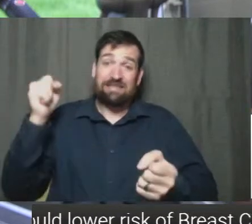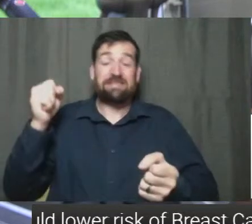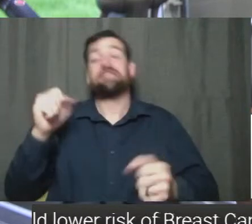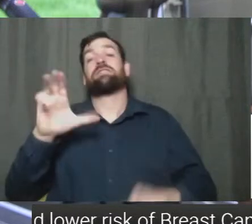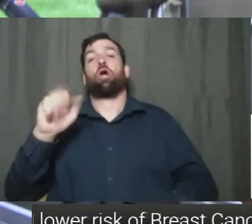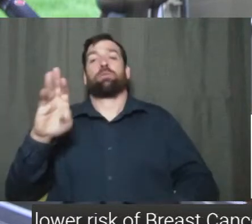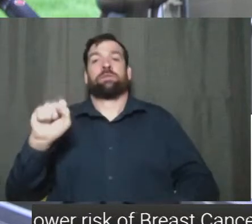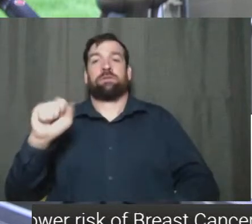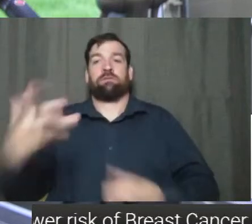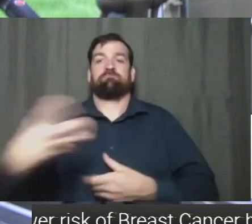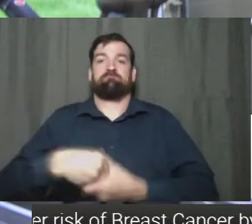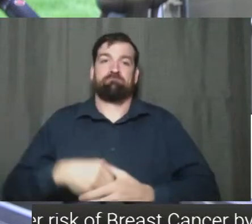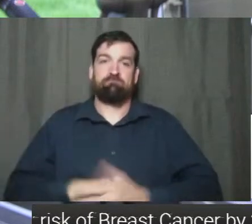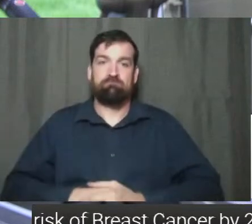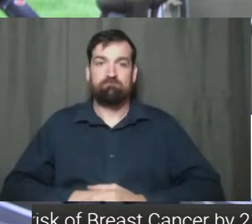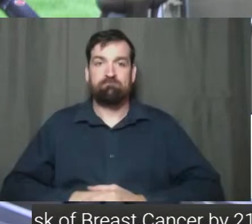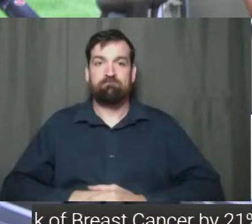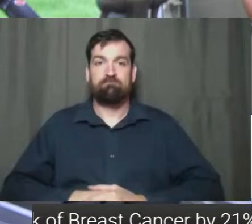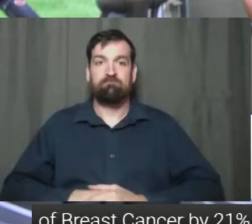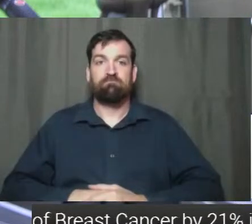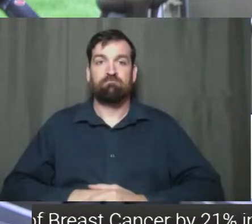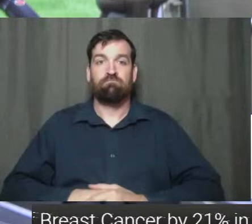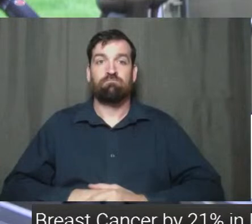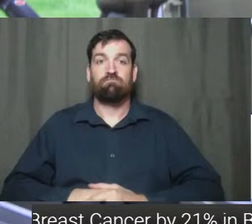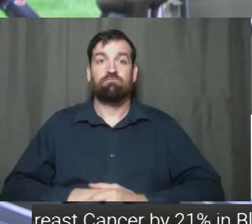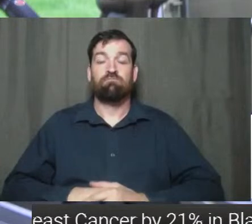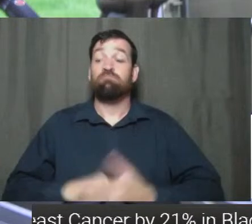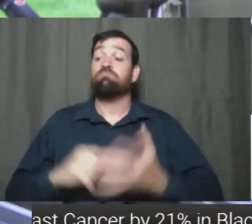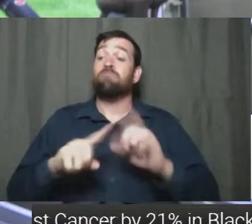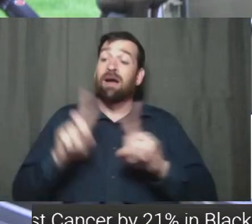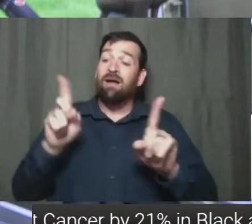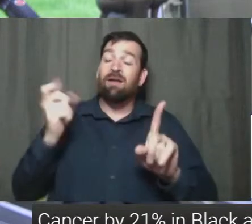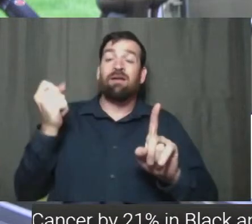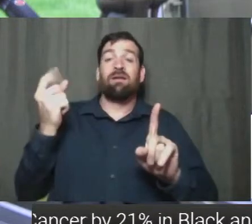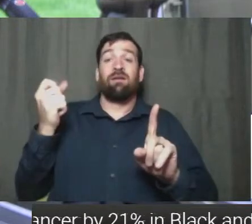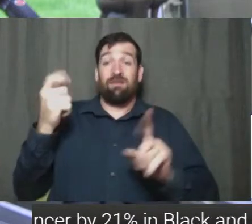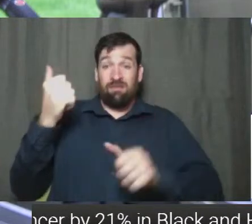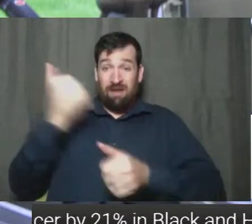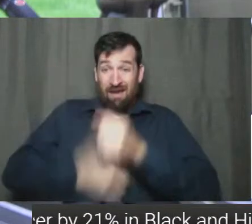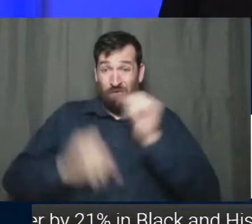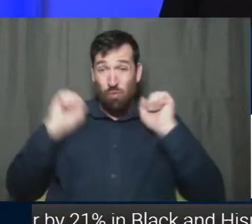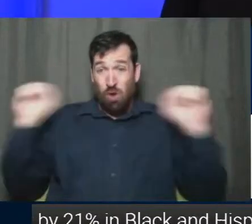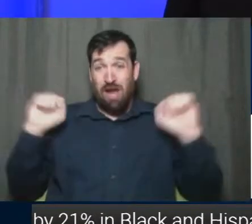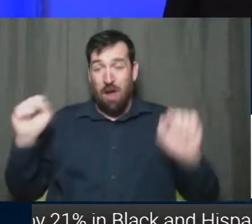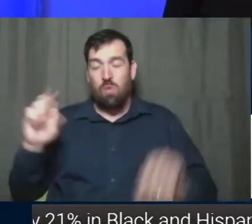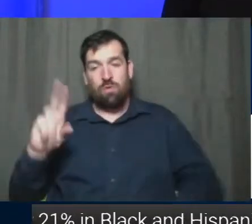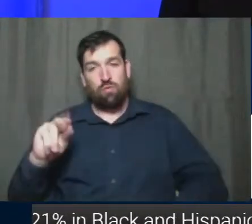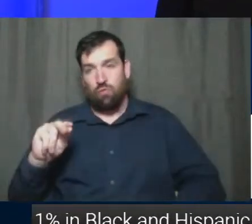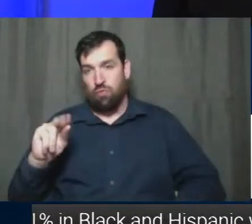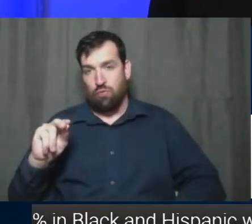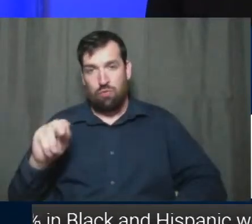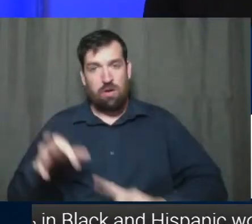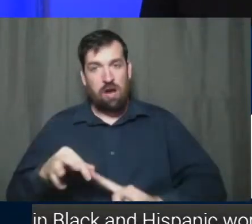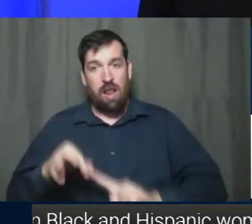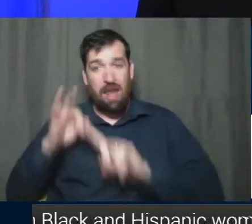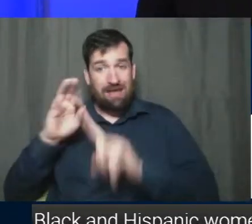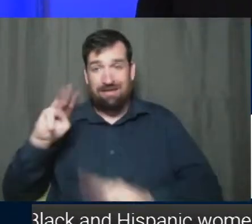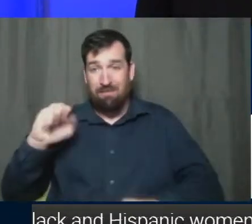in you in a quick manner. But after every workout, no, I wouldn't do that. Unless you're running a marathon every